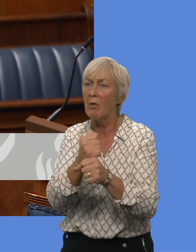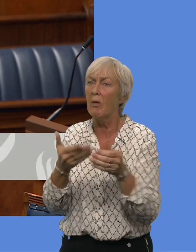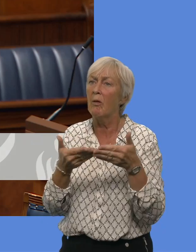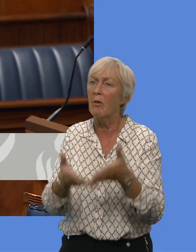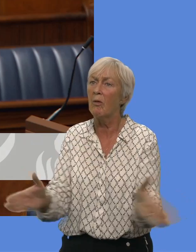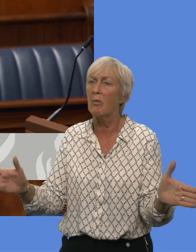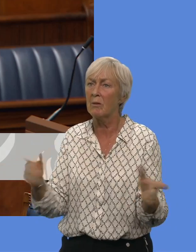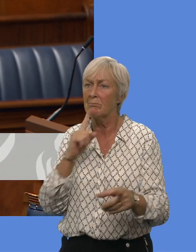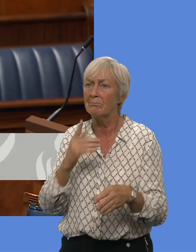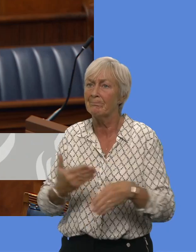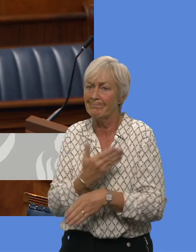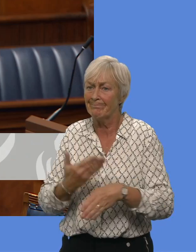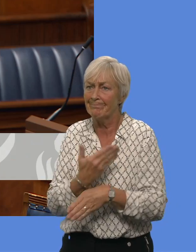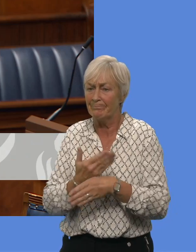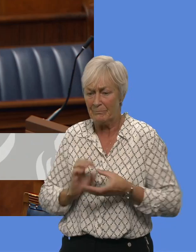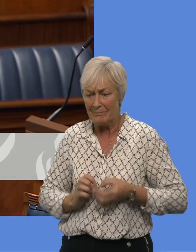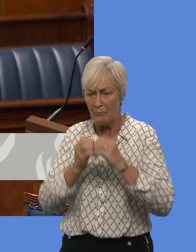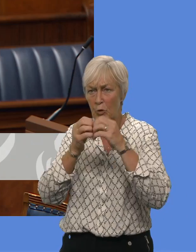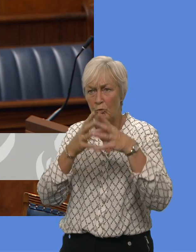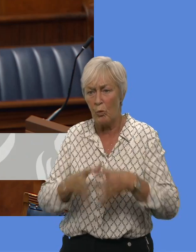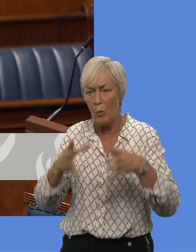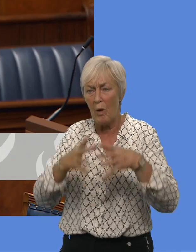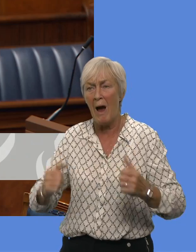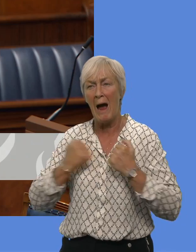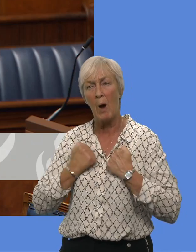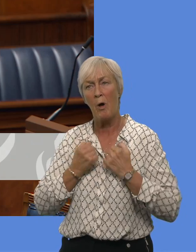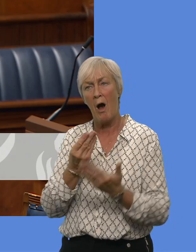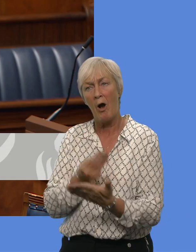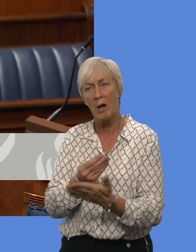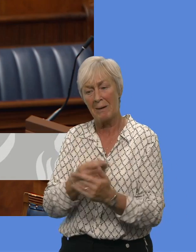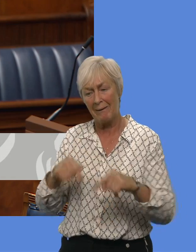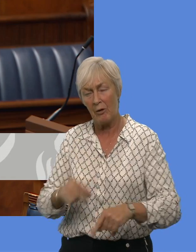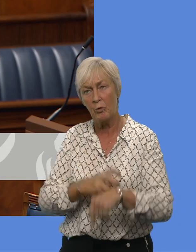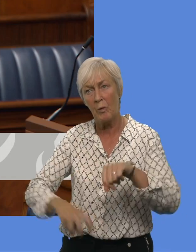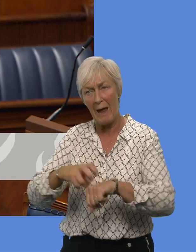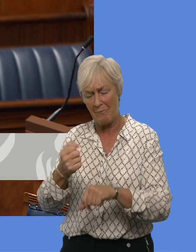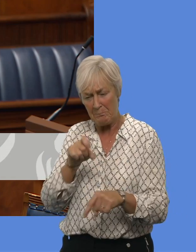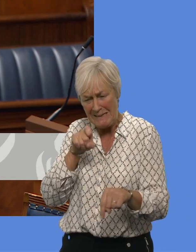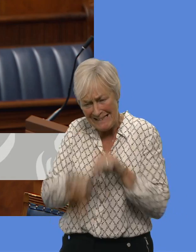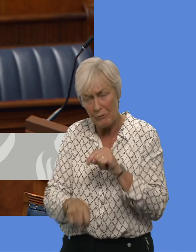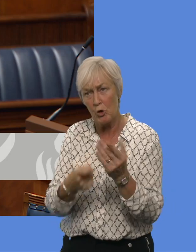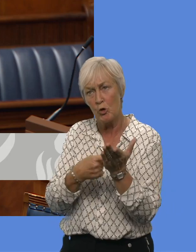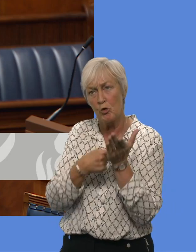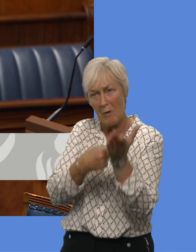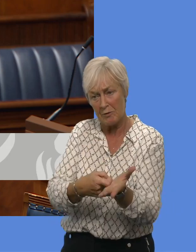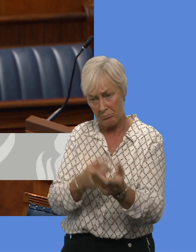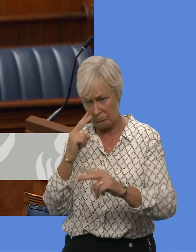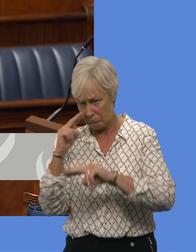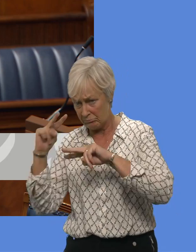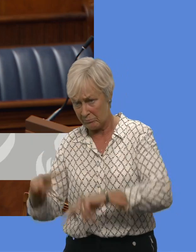that connectivity is so important in terms of growing our economy. And there are specific references, including looking at